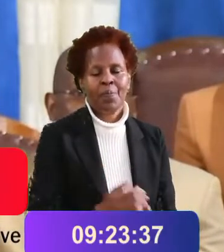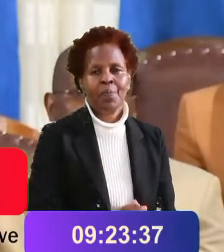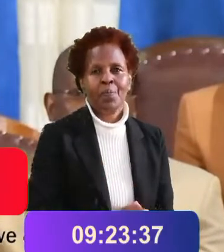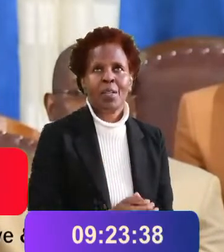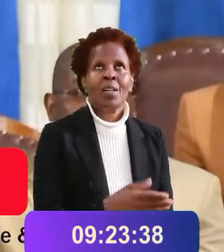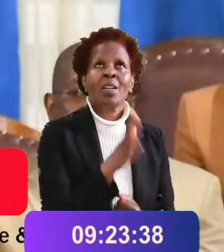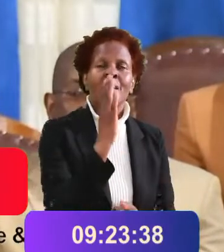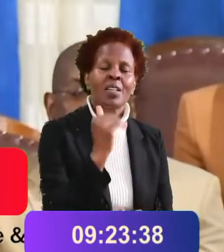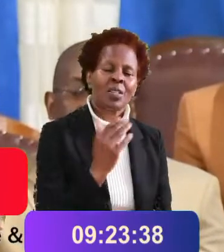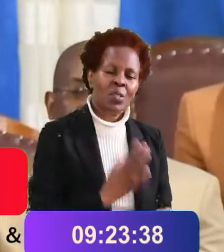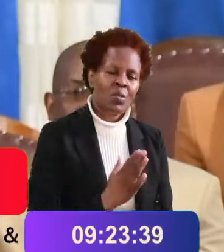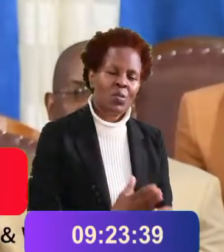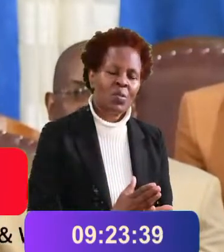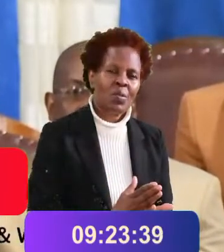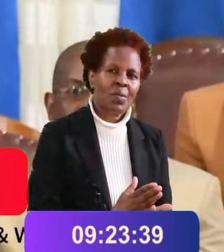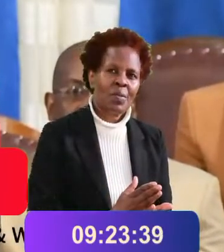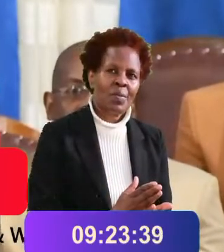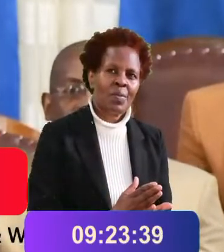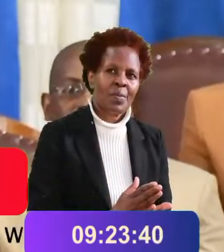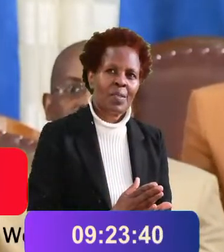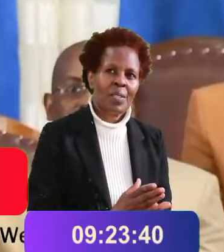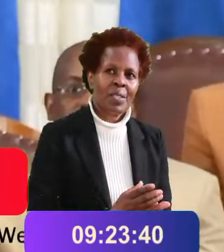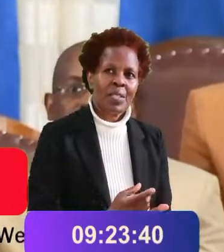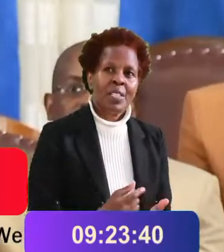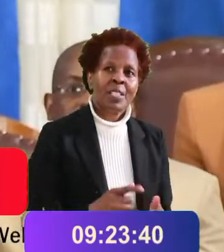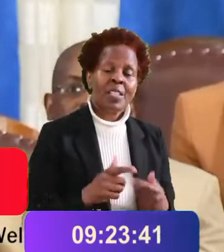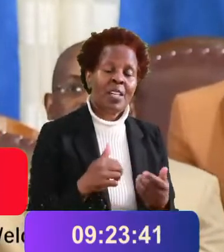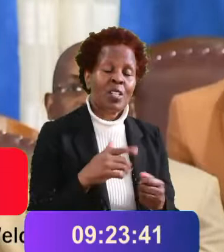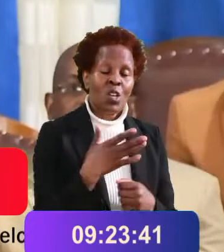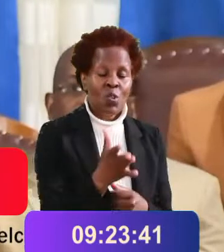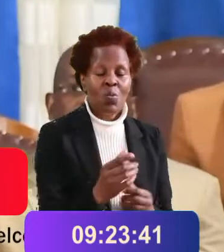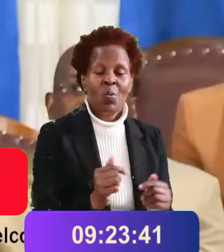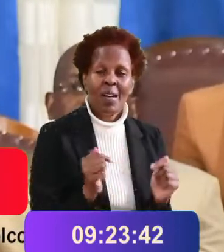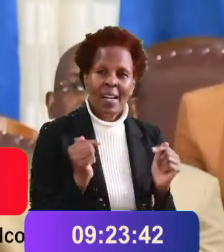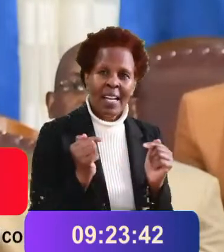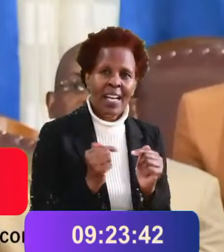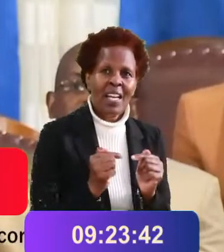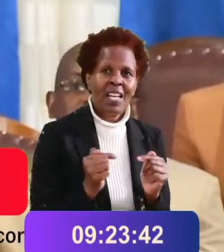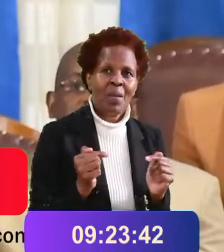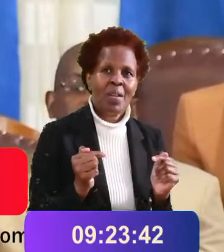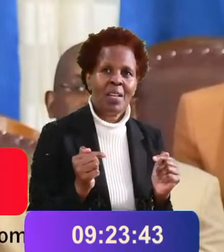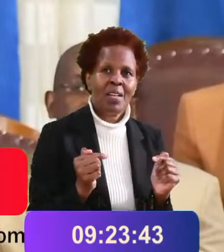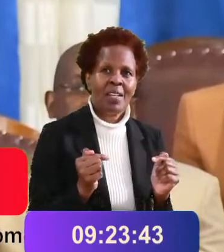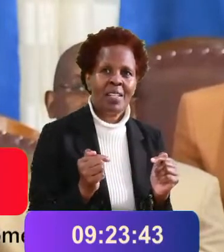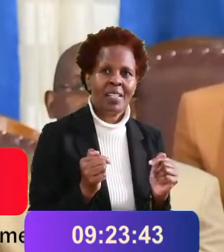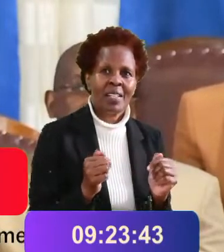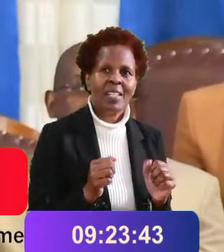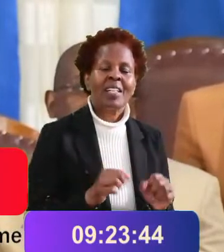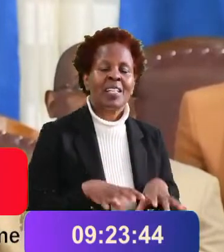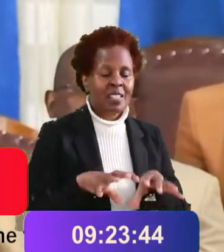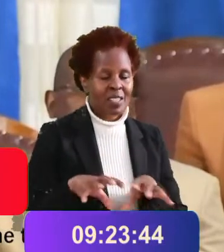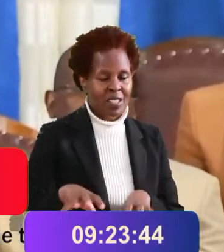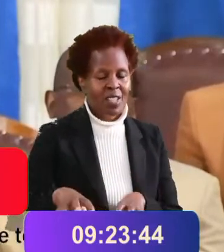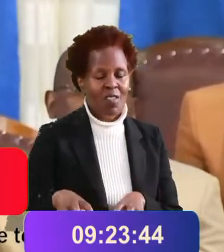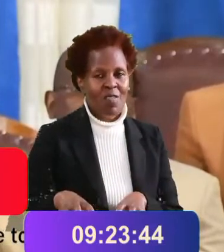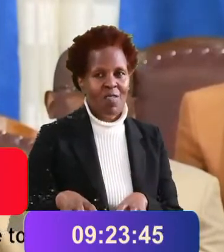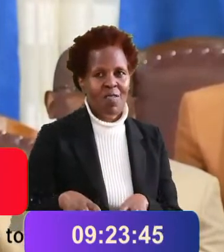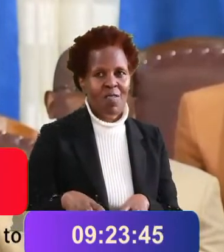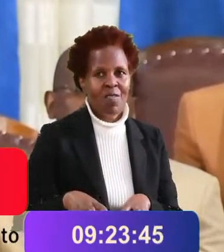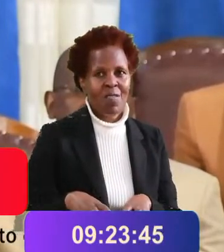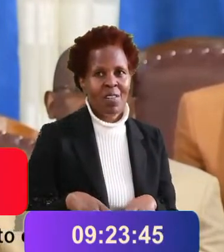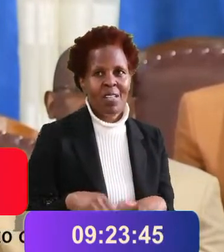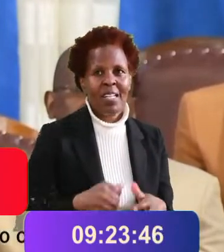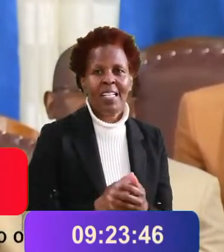God makes sure that the enemies of your life suffer critical frustration that